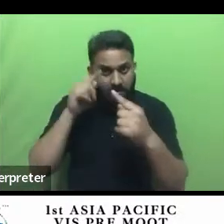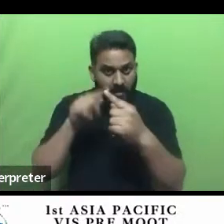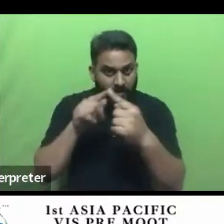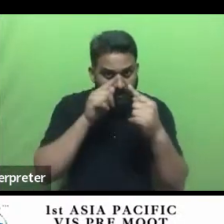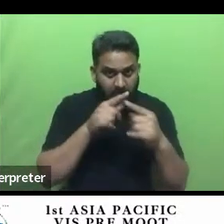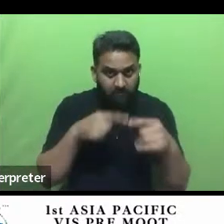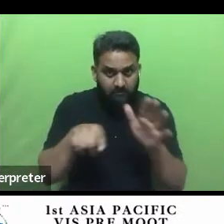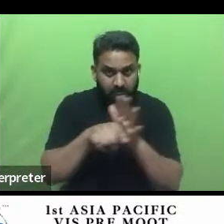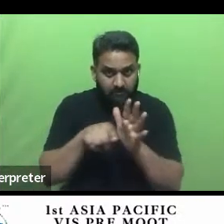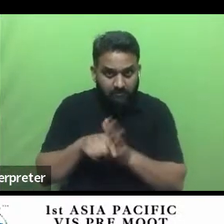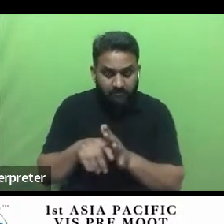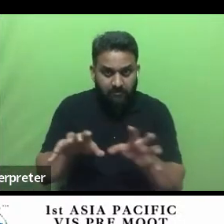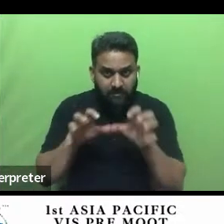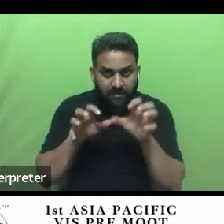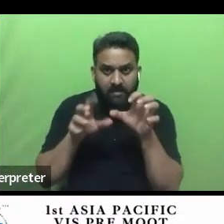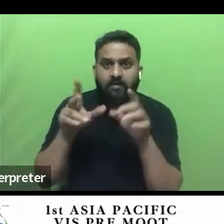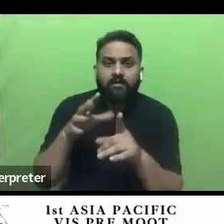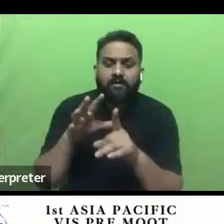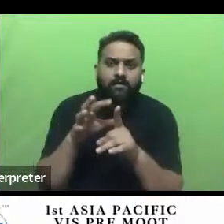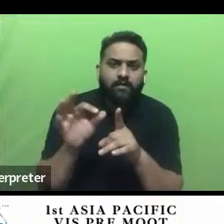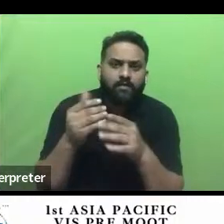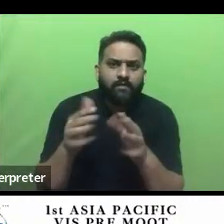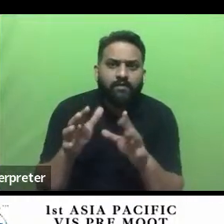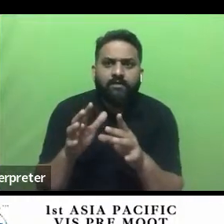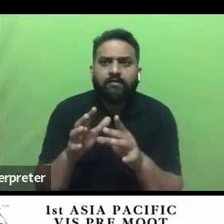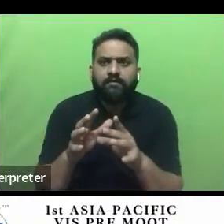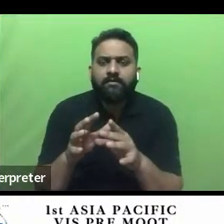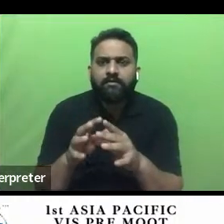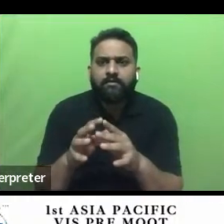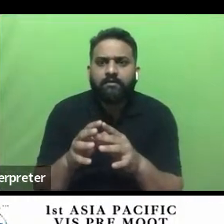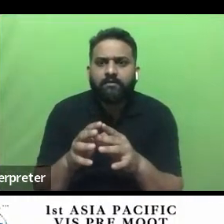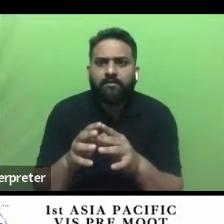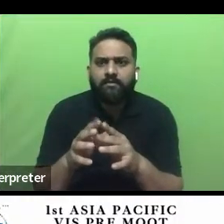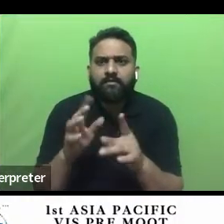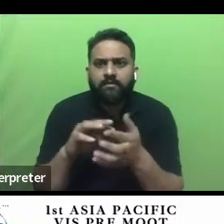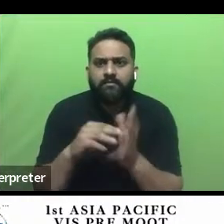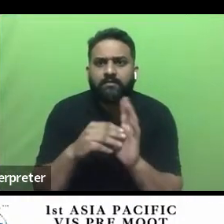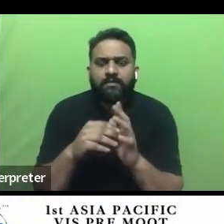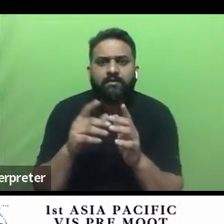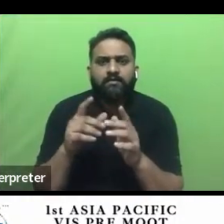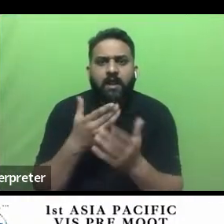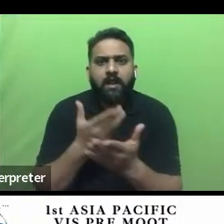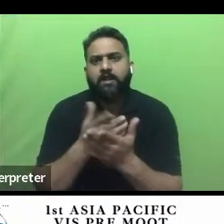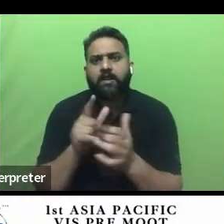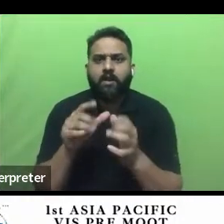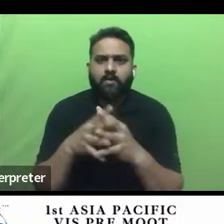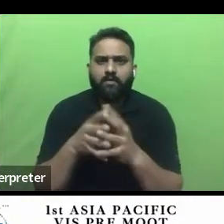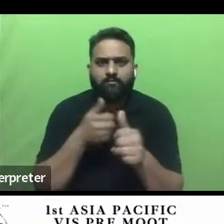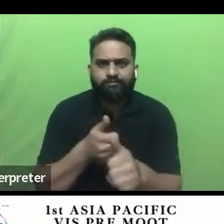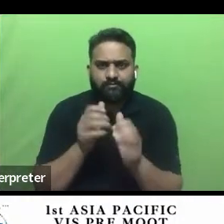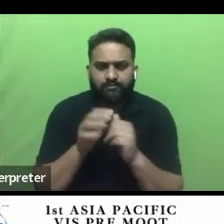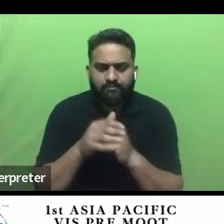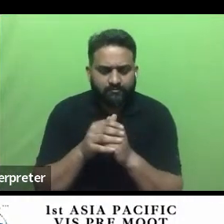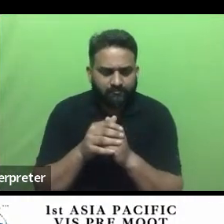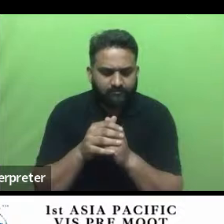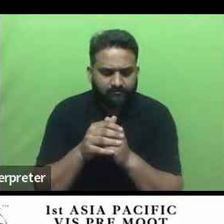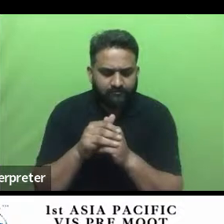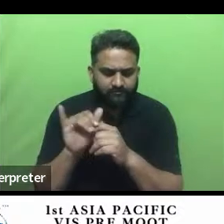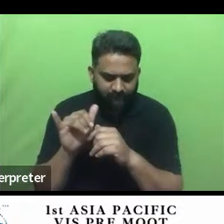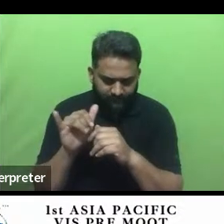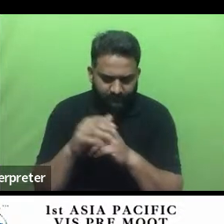implied by the parties would lead to the applicable law? Indeed, Madam